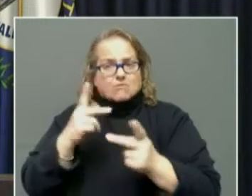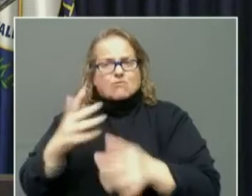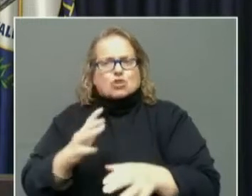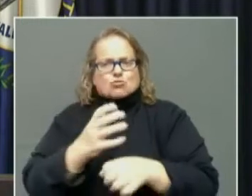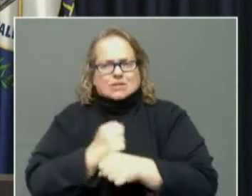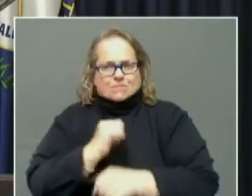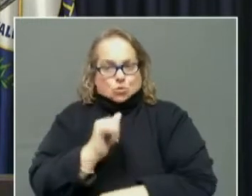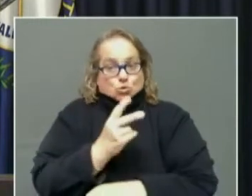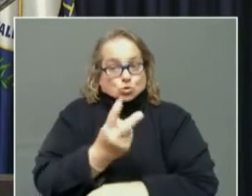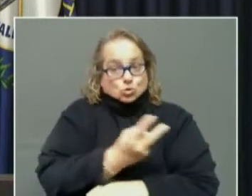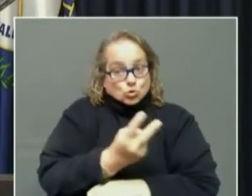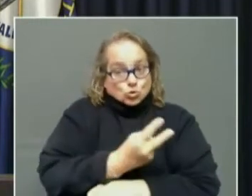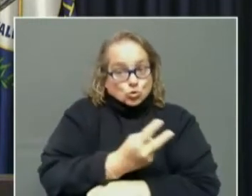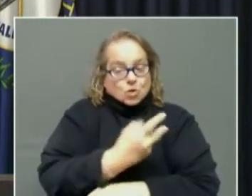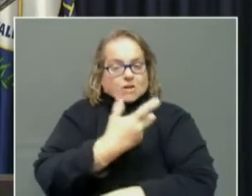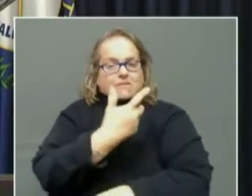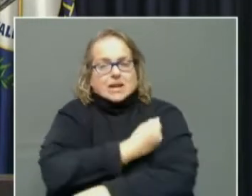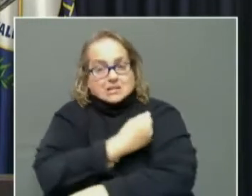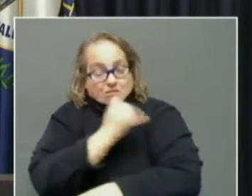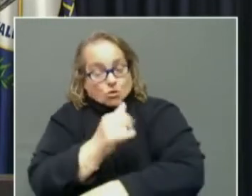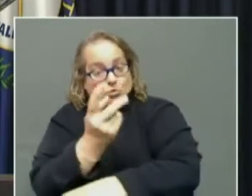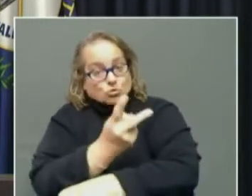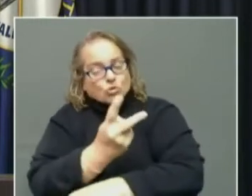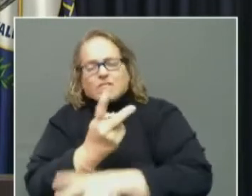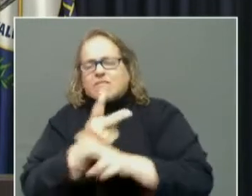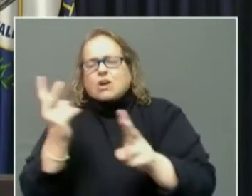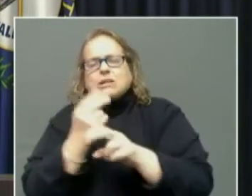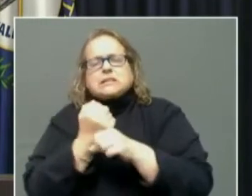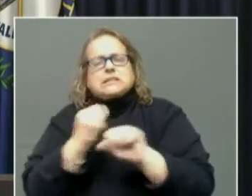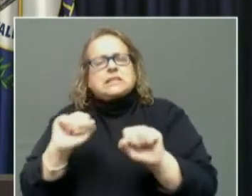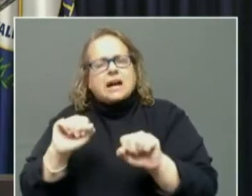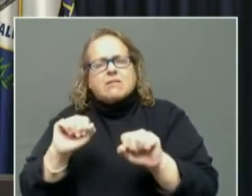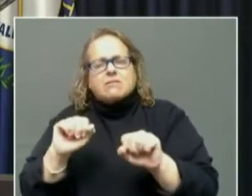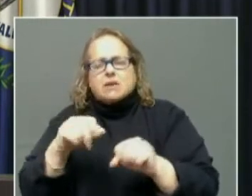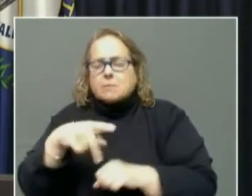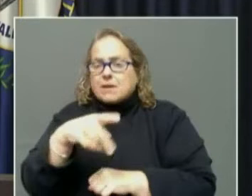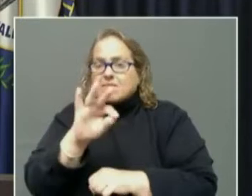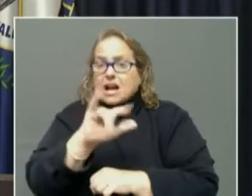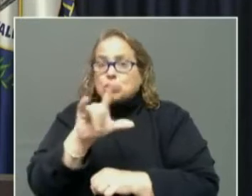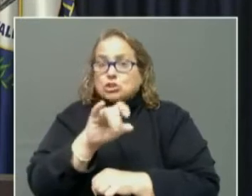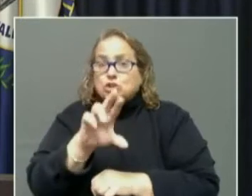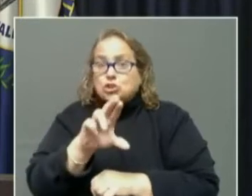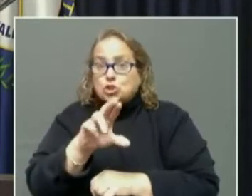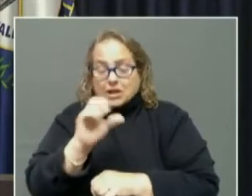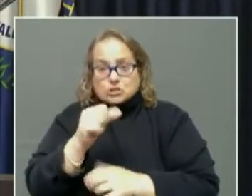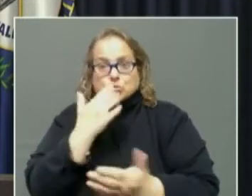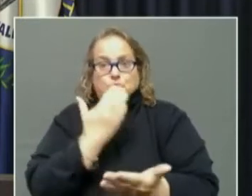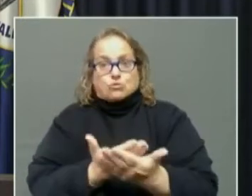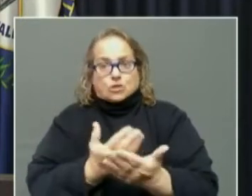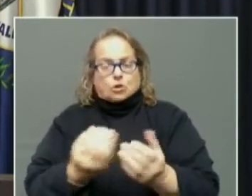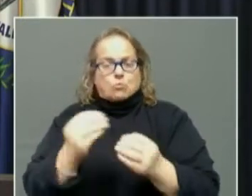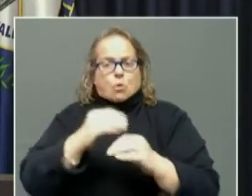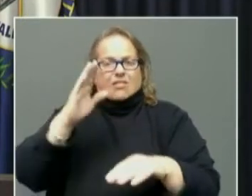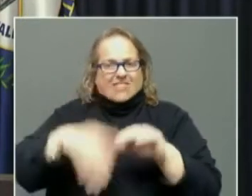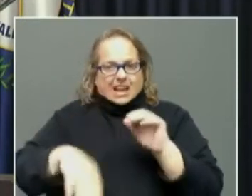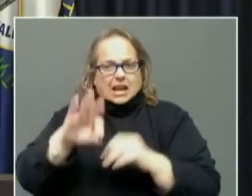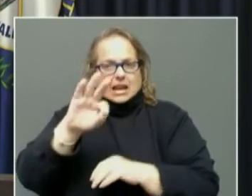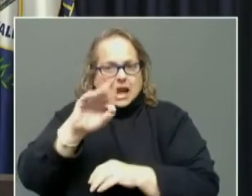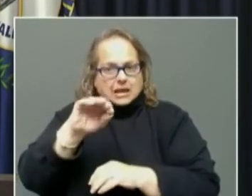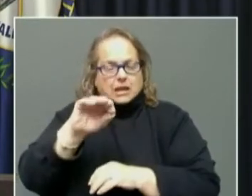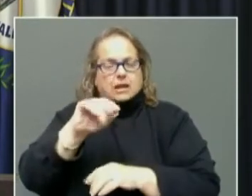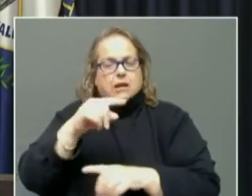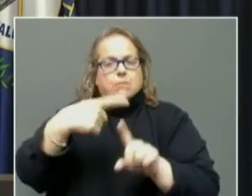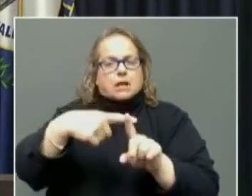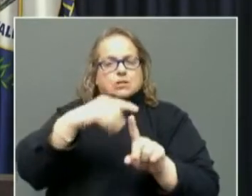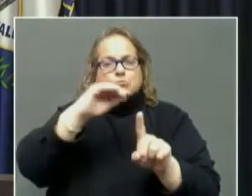vaccines. They are highly safe. In fact, Pfizer in the field is proving more than the 90+% effective it was in the